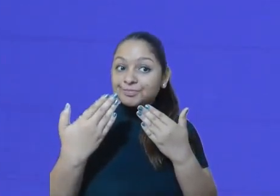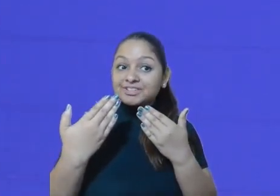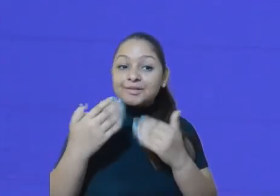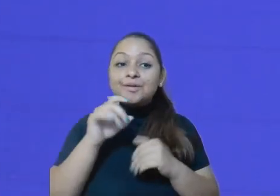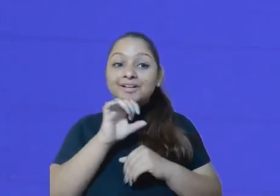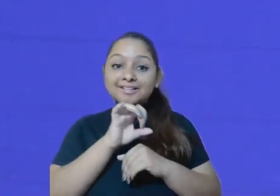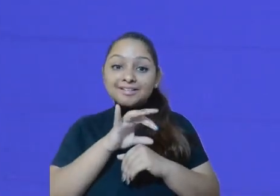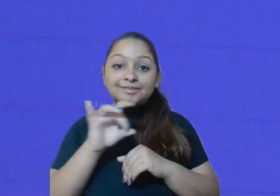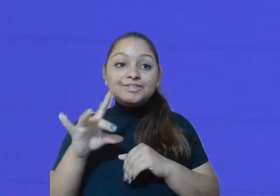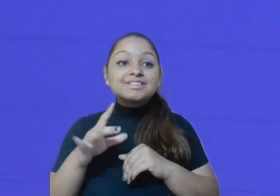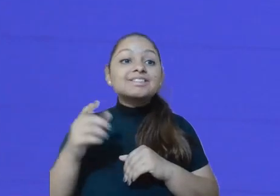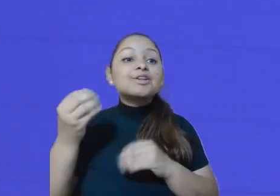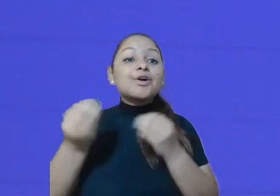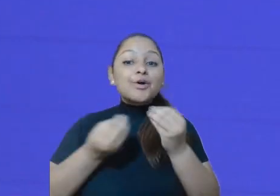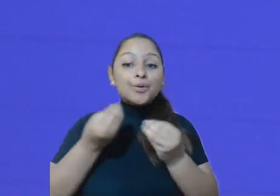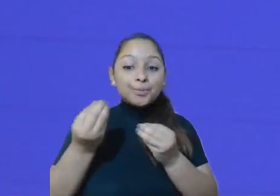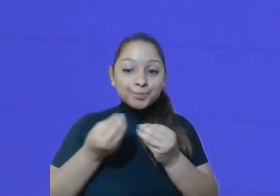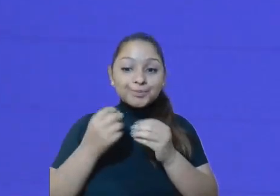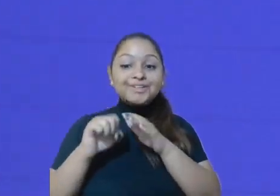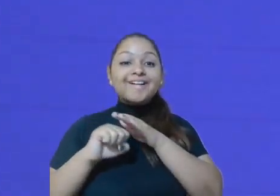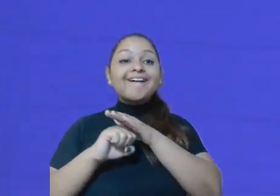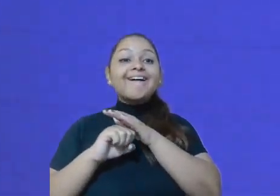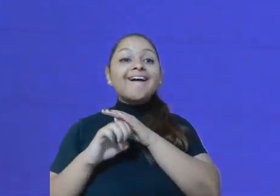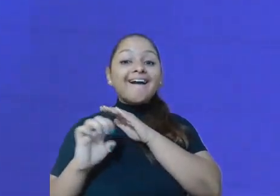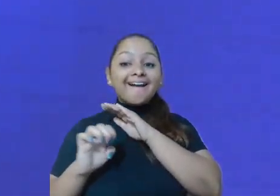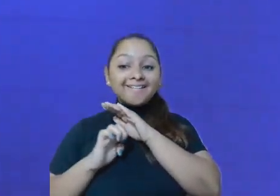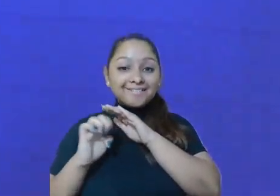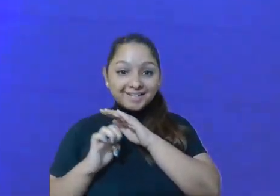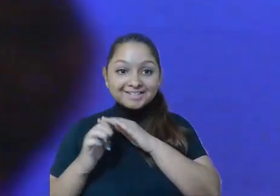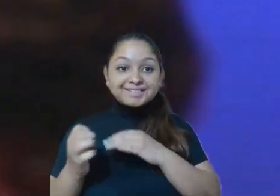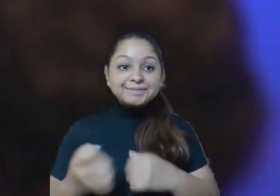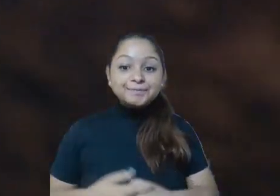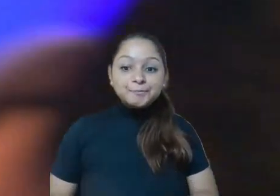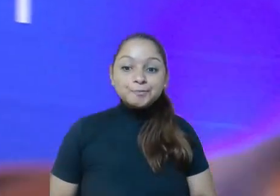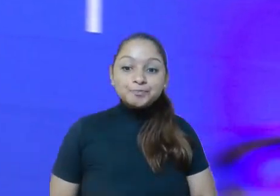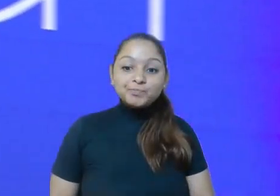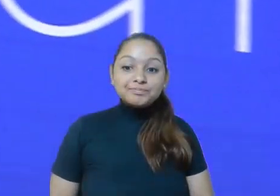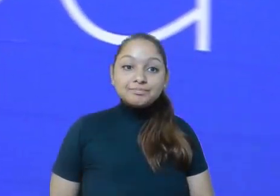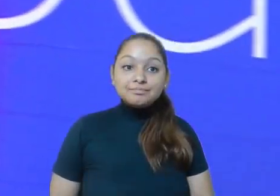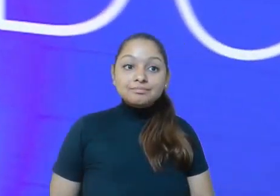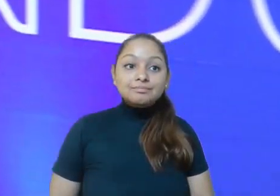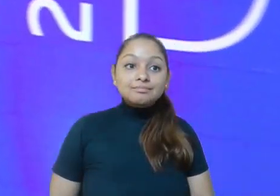present to you this 98-year-old innovation startup.